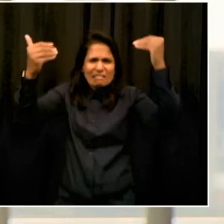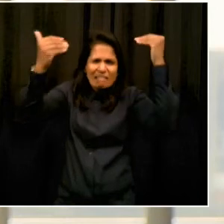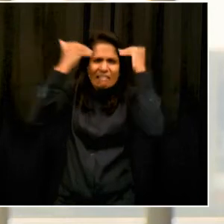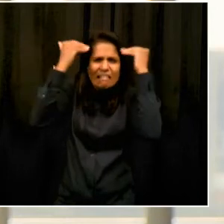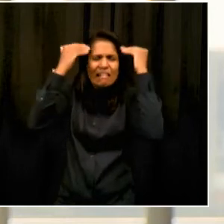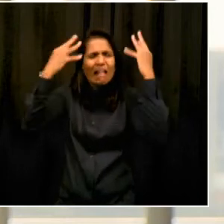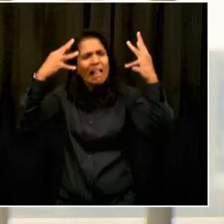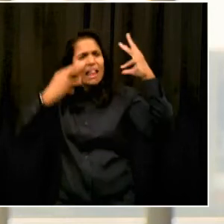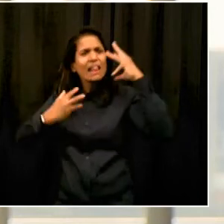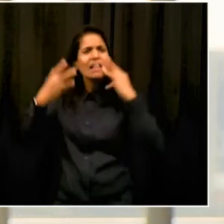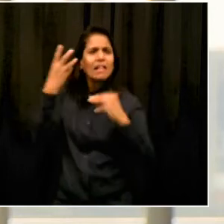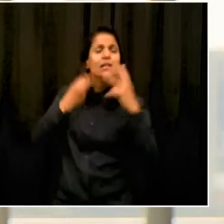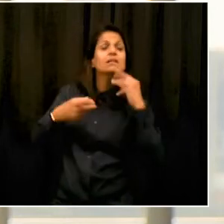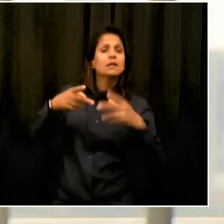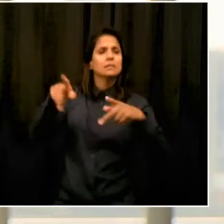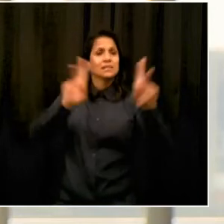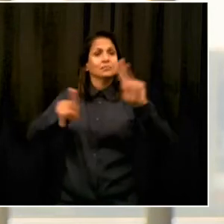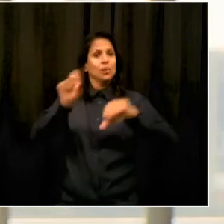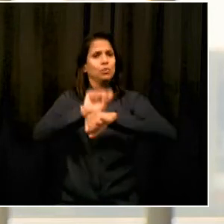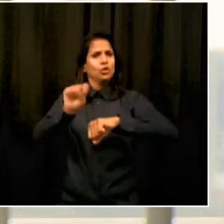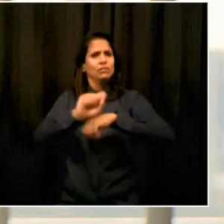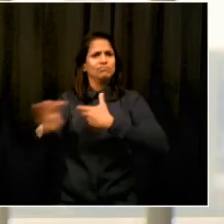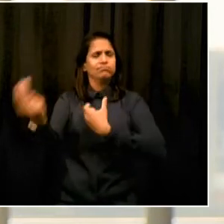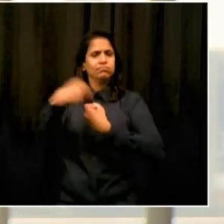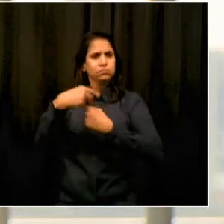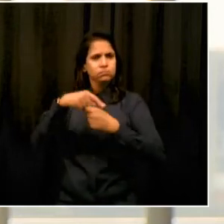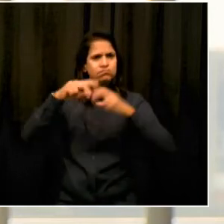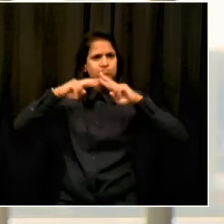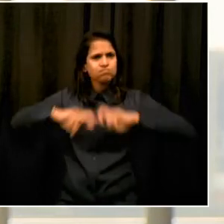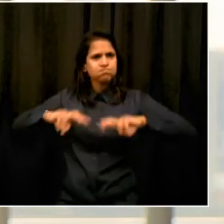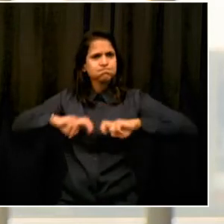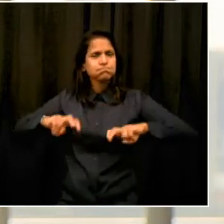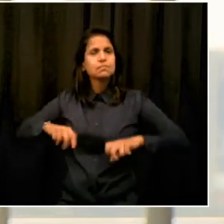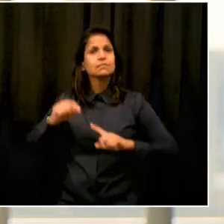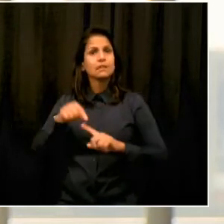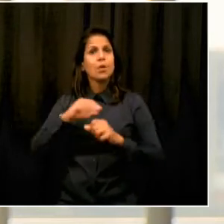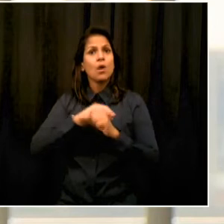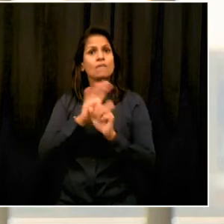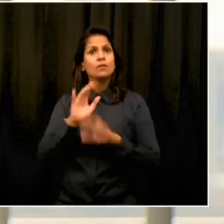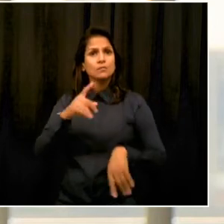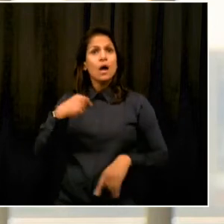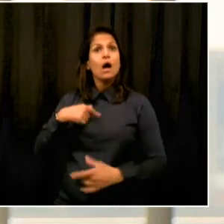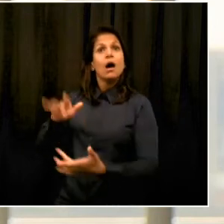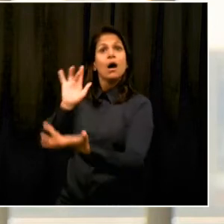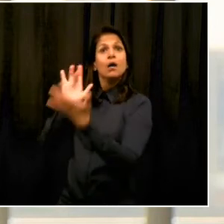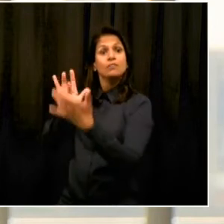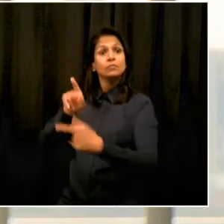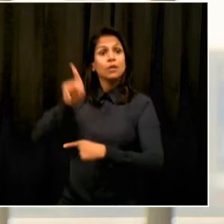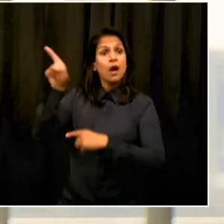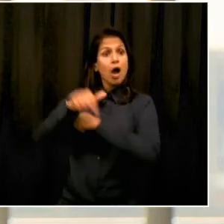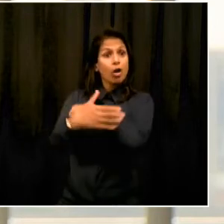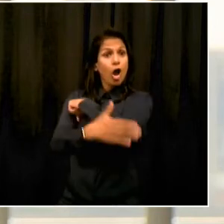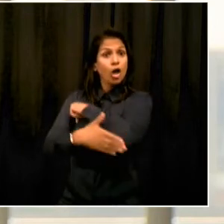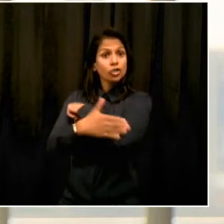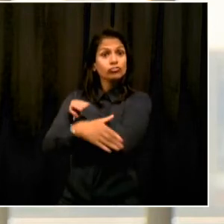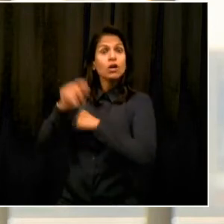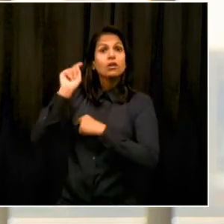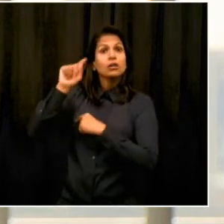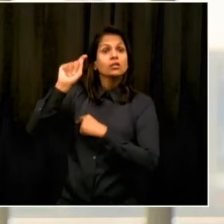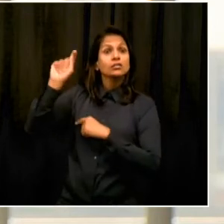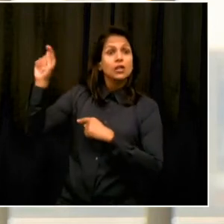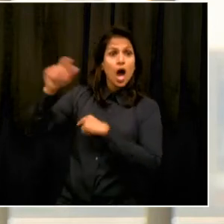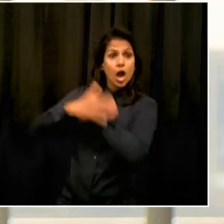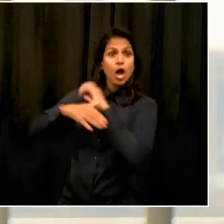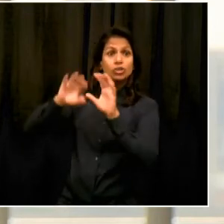leaders in Europe, in Asia, and in fact in Africa. We need to continue that work. We all